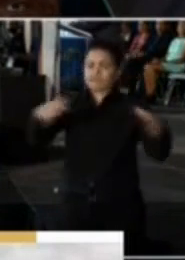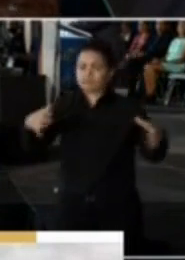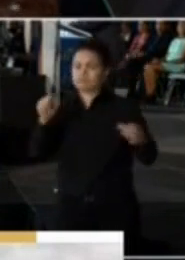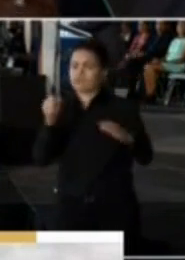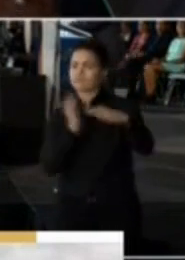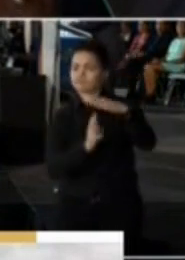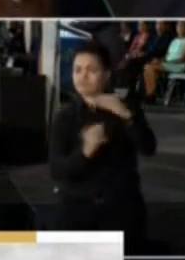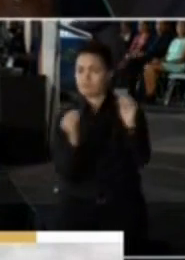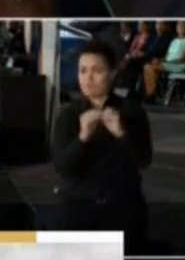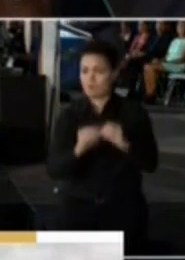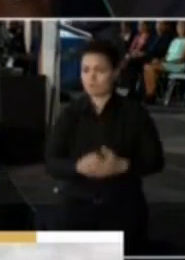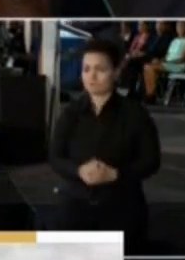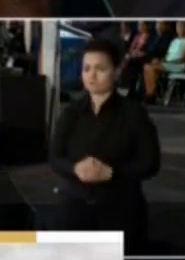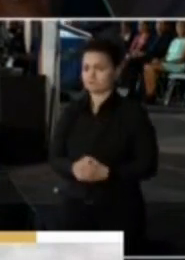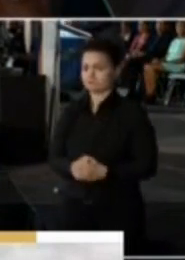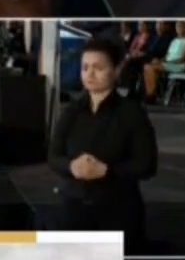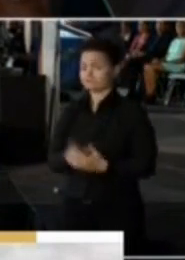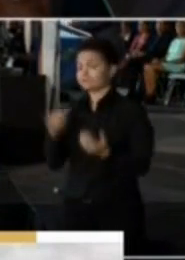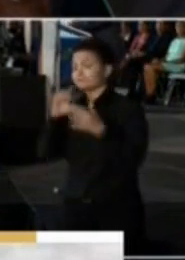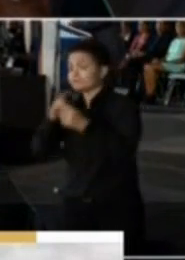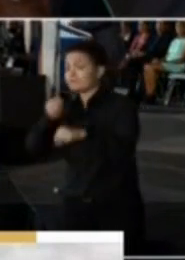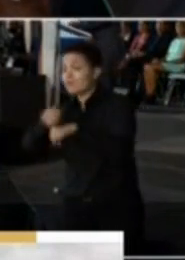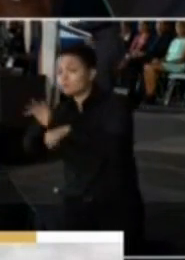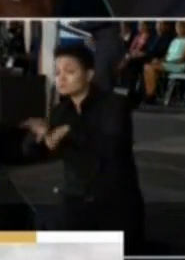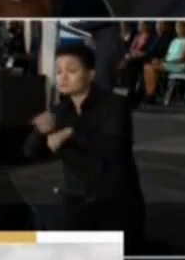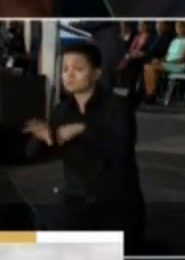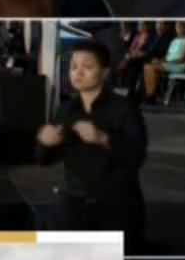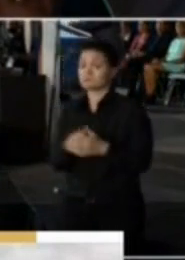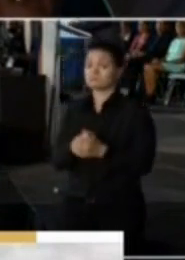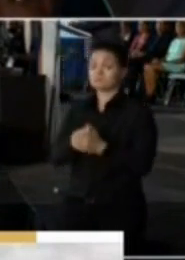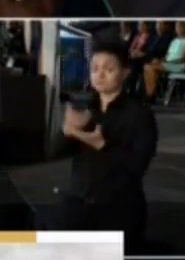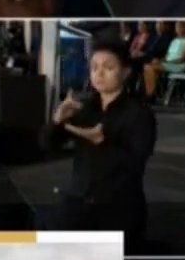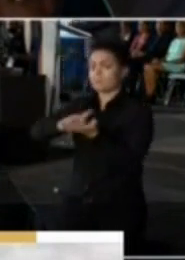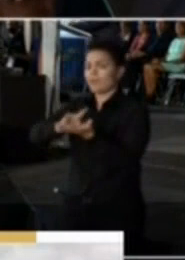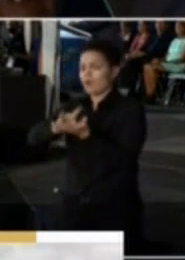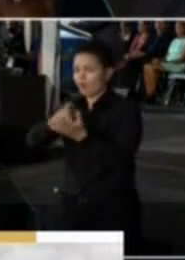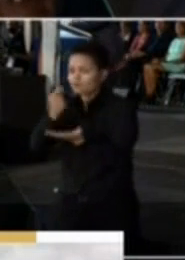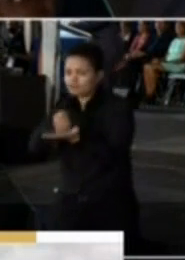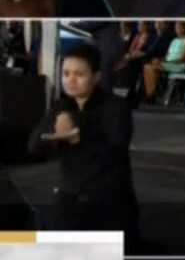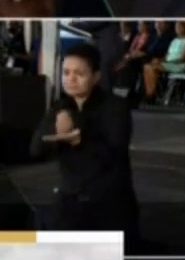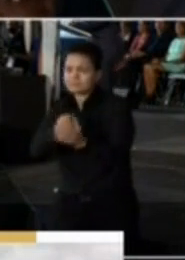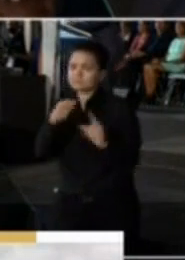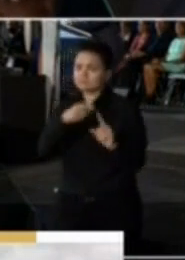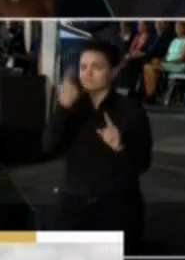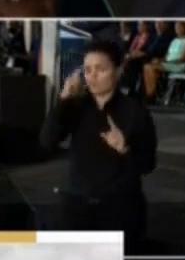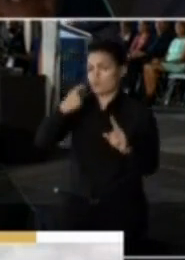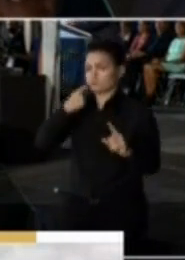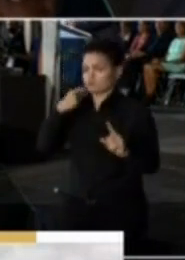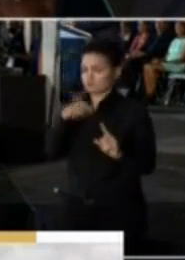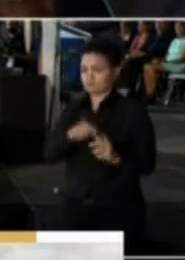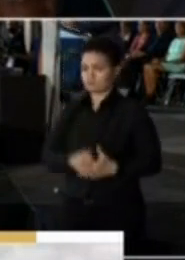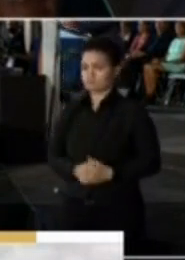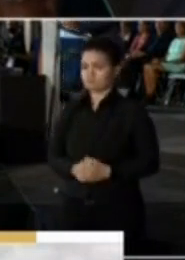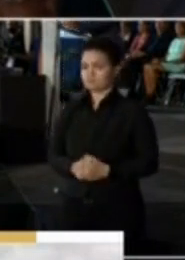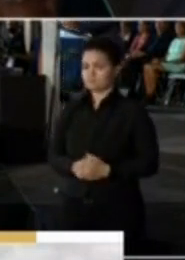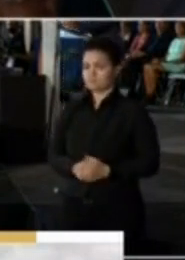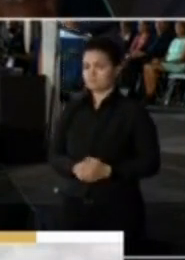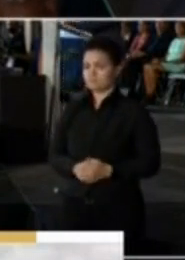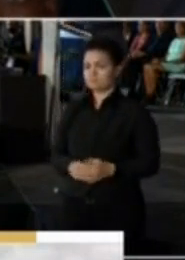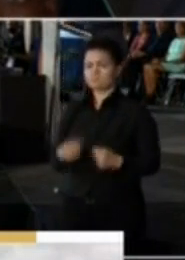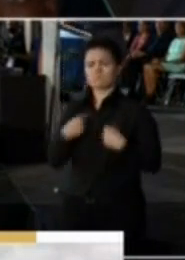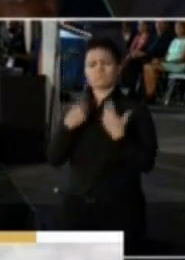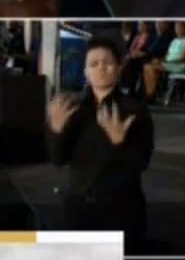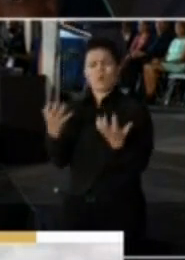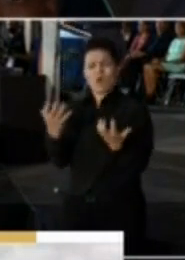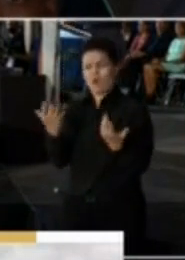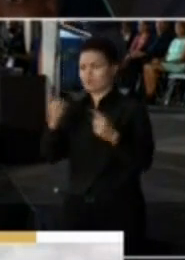and Medicaid-assisted treatment. We're working to ensure a full continuum of care for people experiencing addiction, including